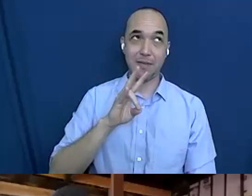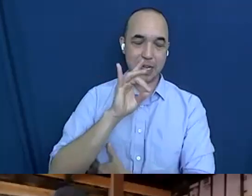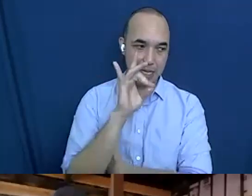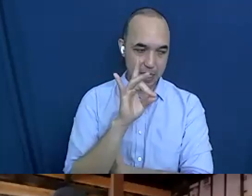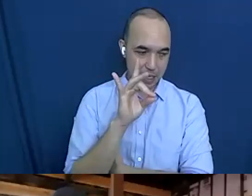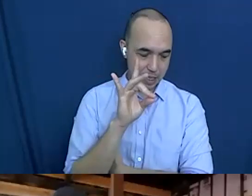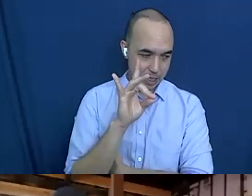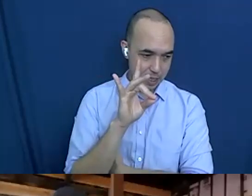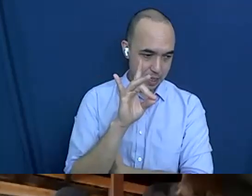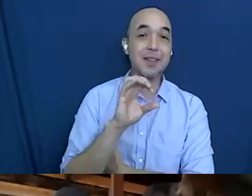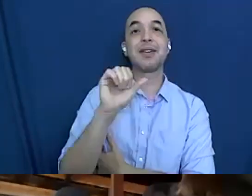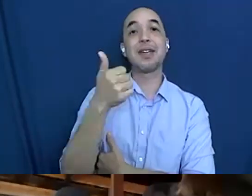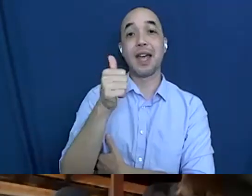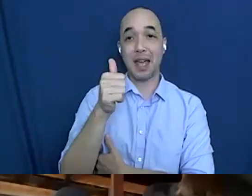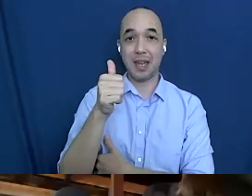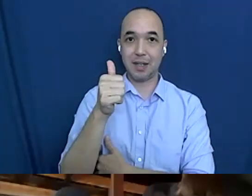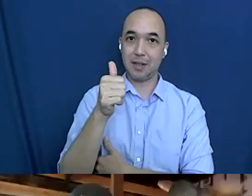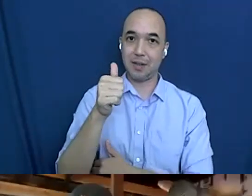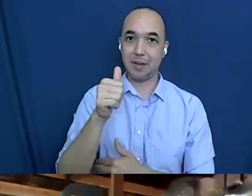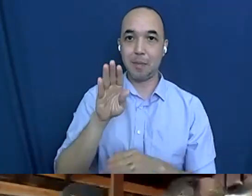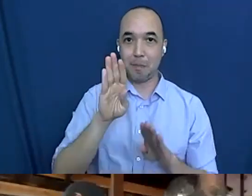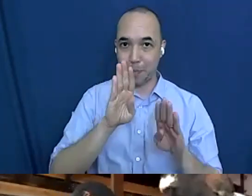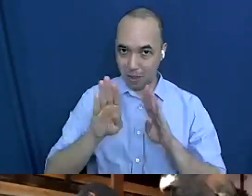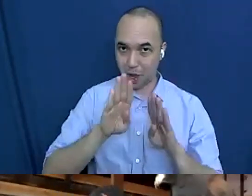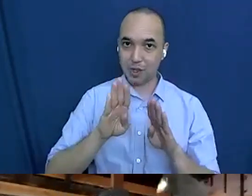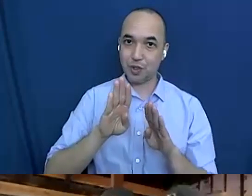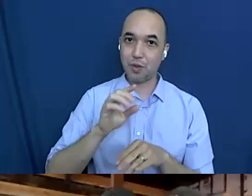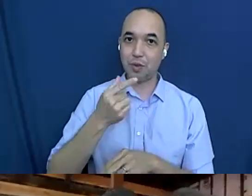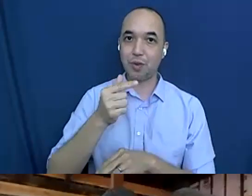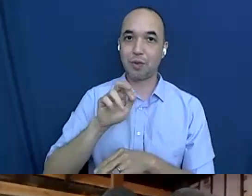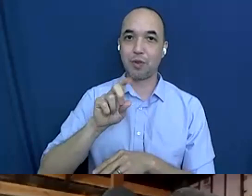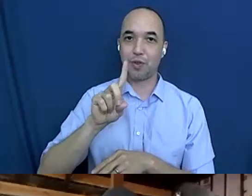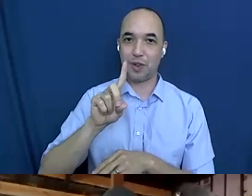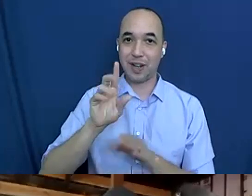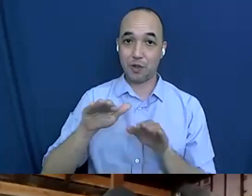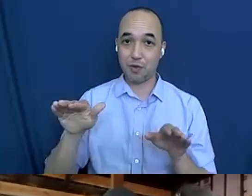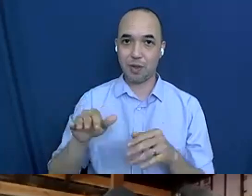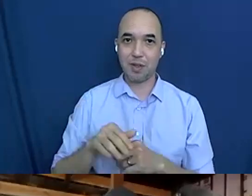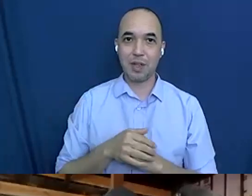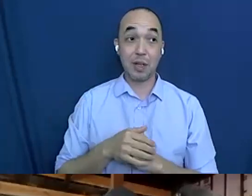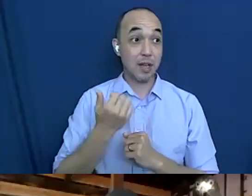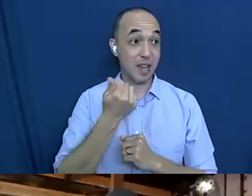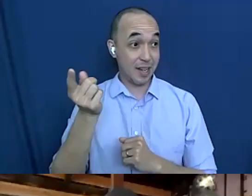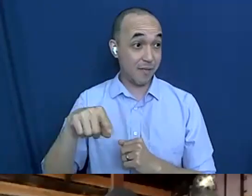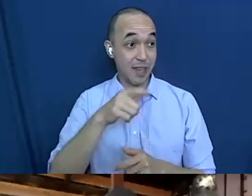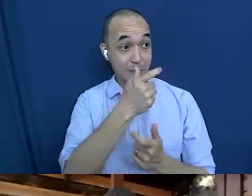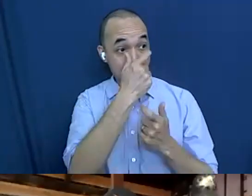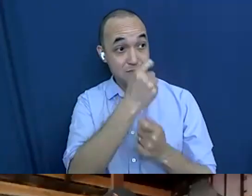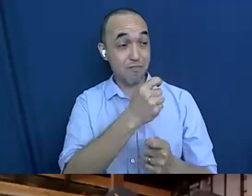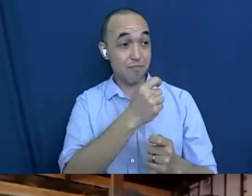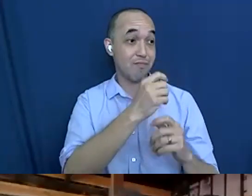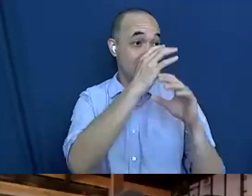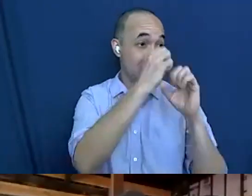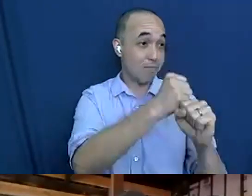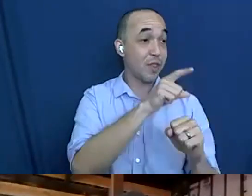10 biological grandchildren. Wow. Yes. Are any of them as passionate about birds as you are?